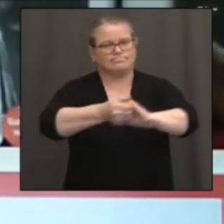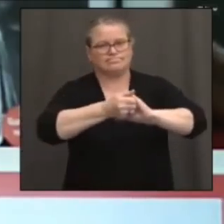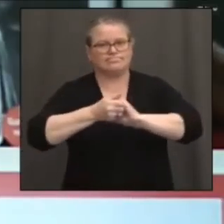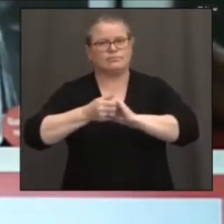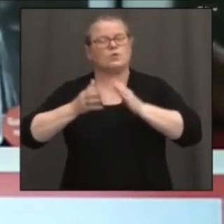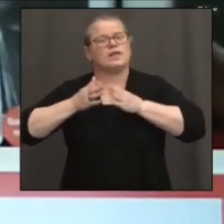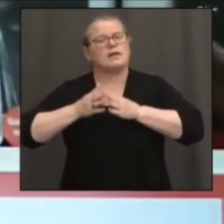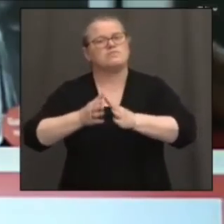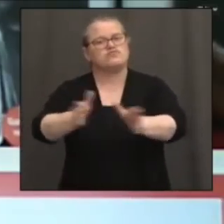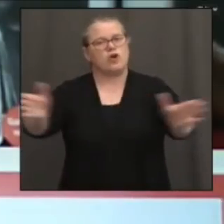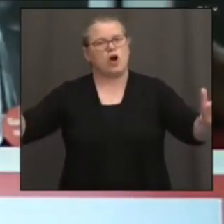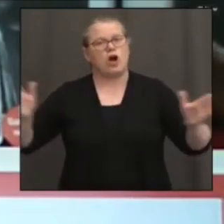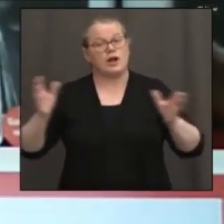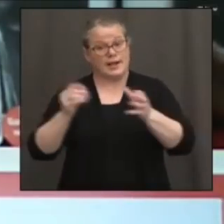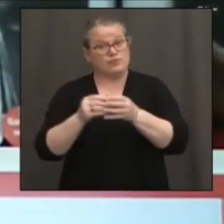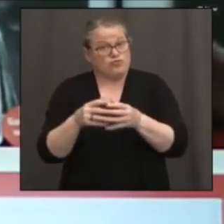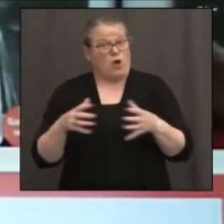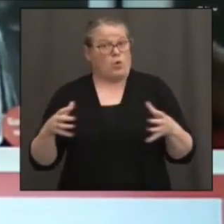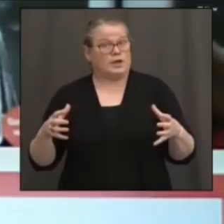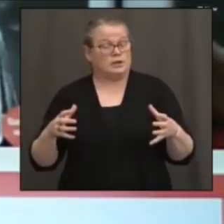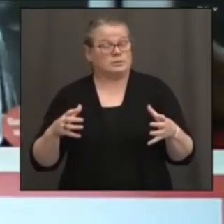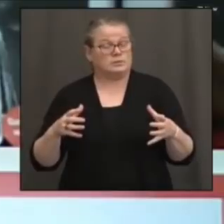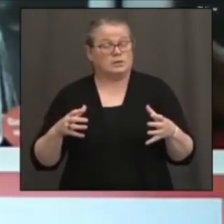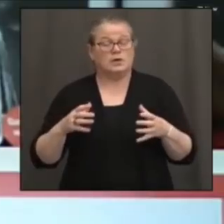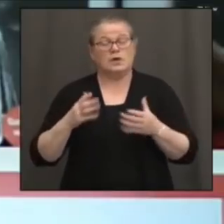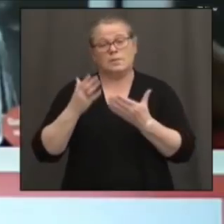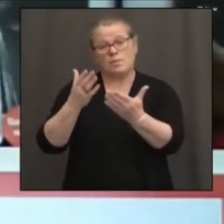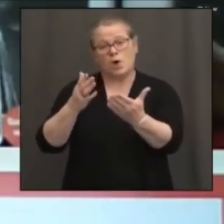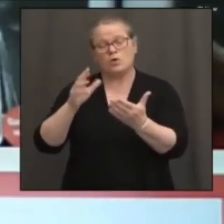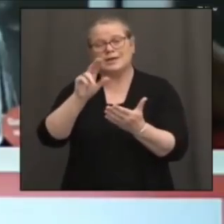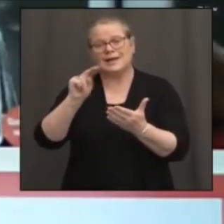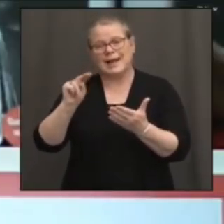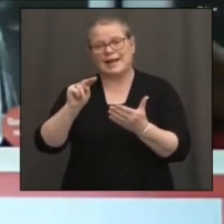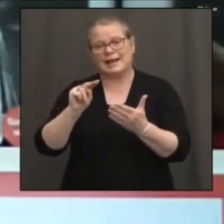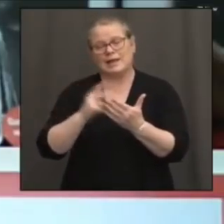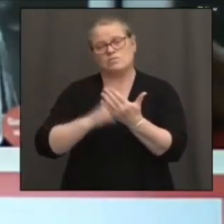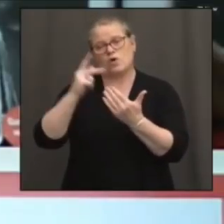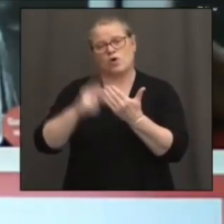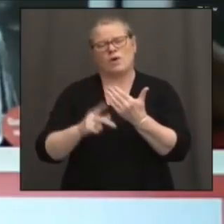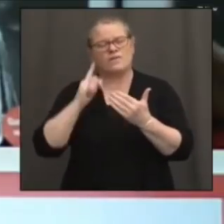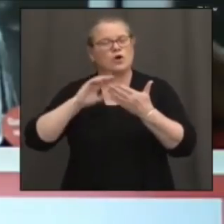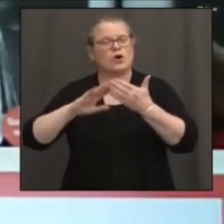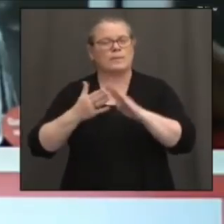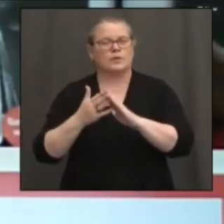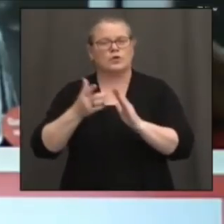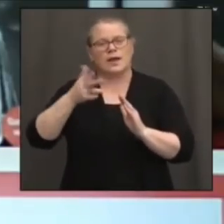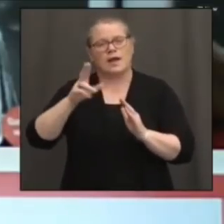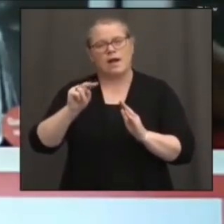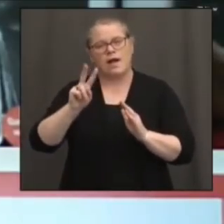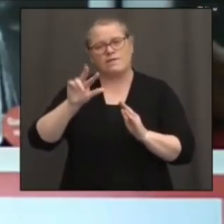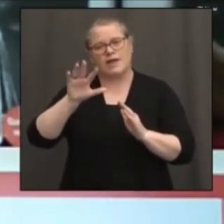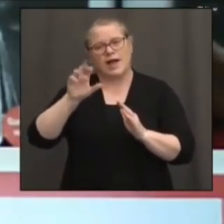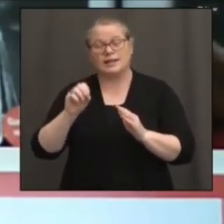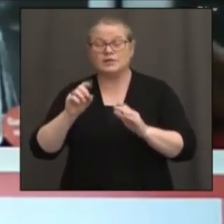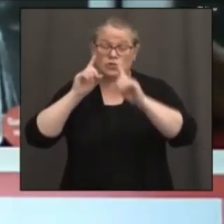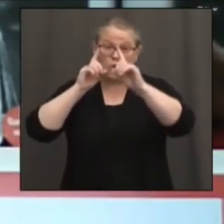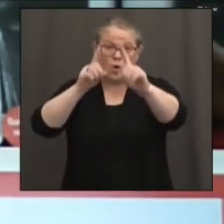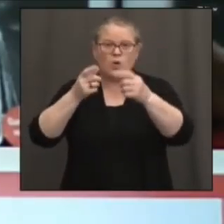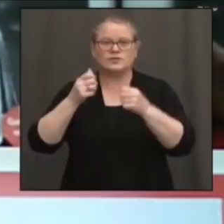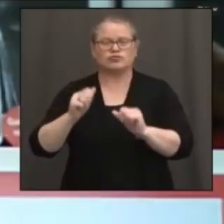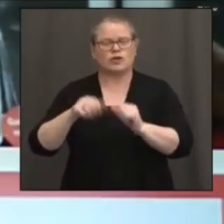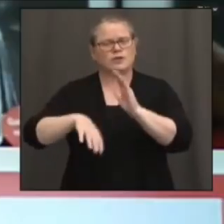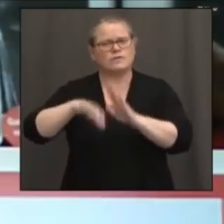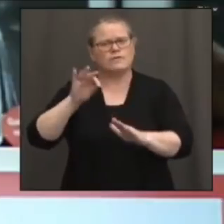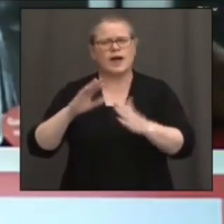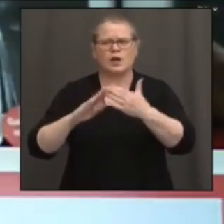the Connecticut Initiative to Prevent Community Gun Violence. The idea is to fund and support evidence-based, community-centric solutions to end gun violence.